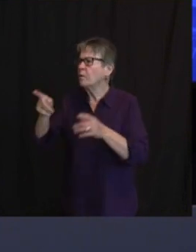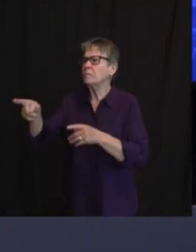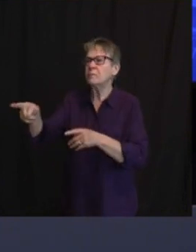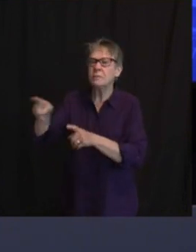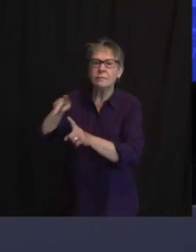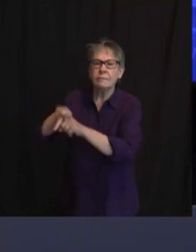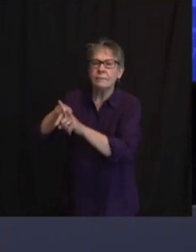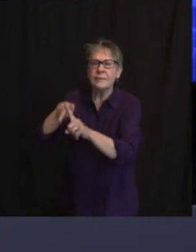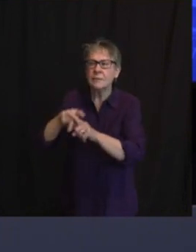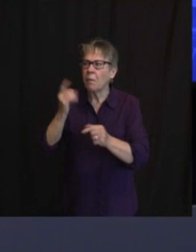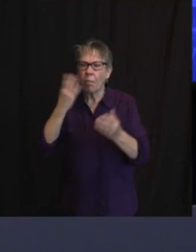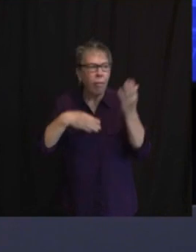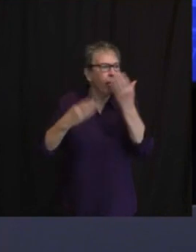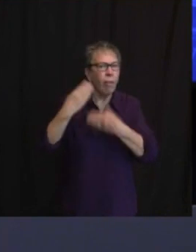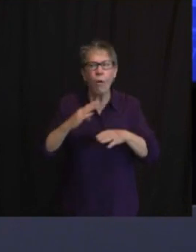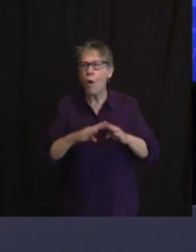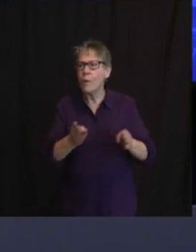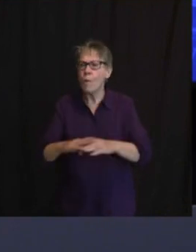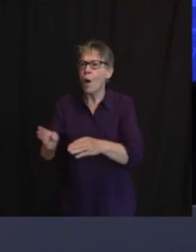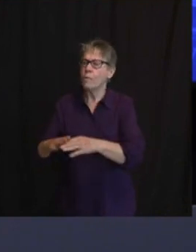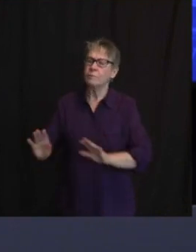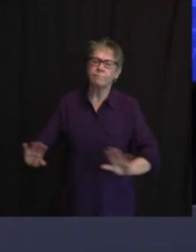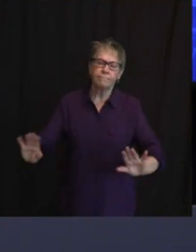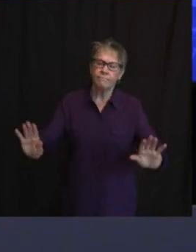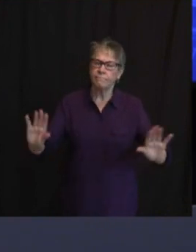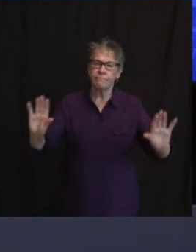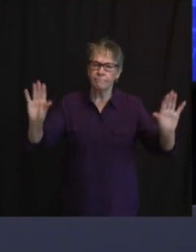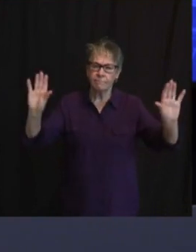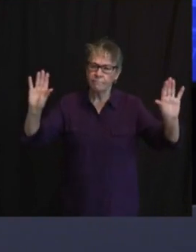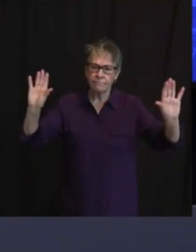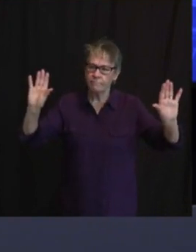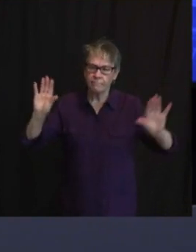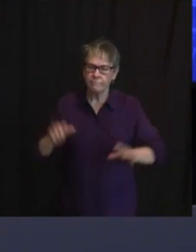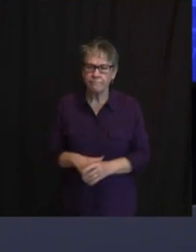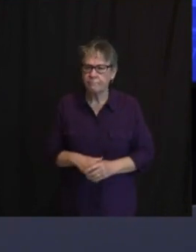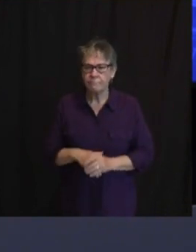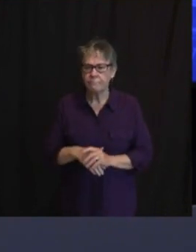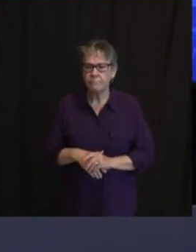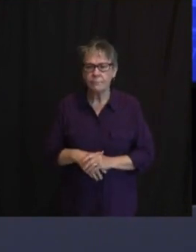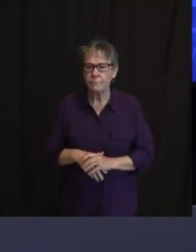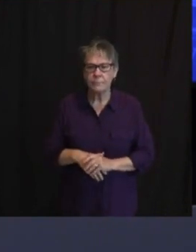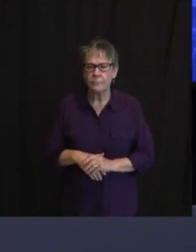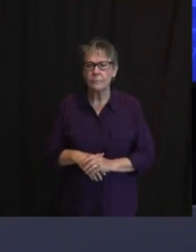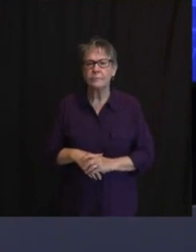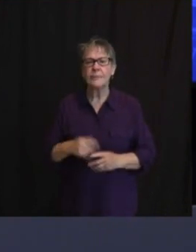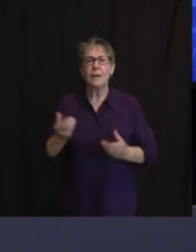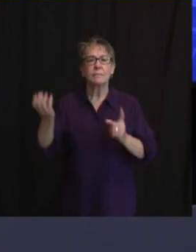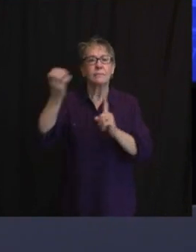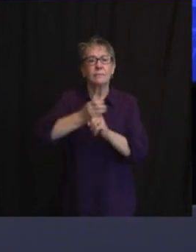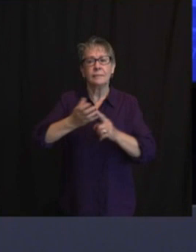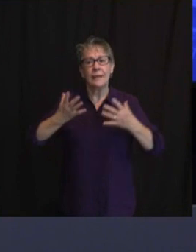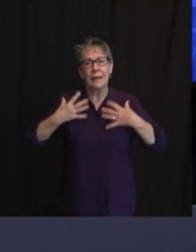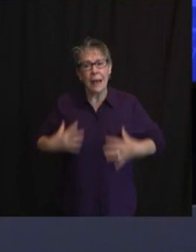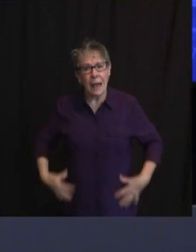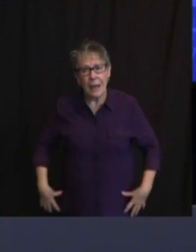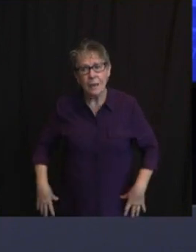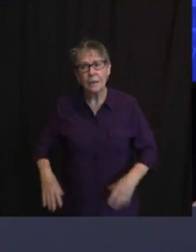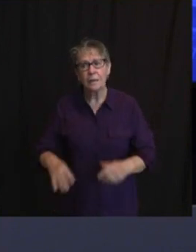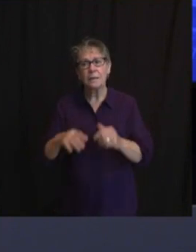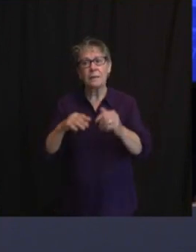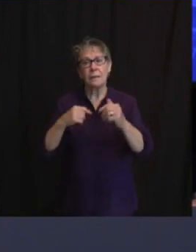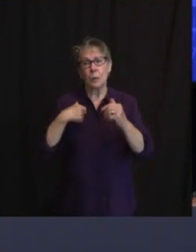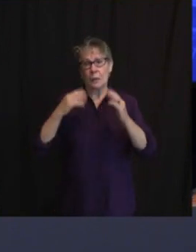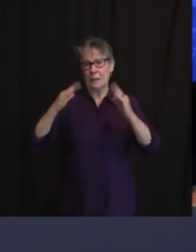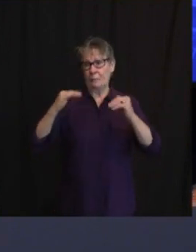to our warehouse this week. So our fingers are crossed on that because, as the governor and commissioner said, they are in short